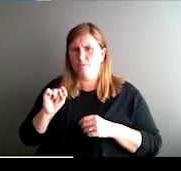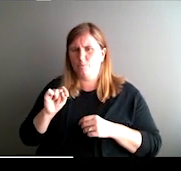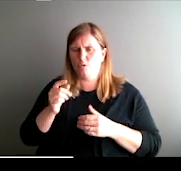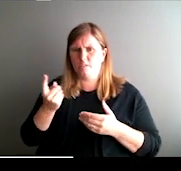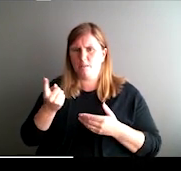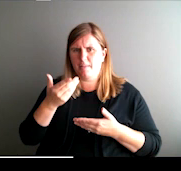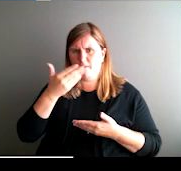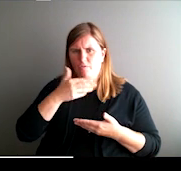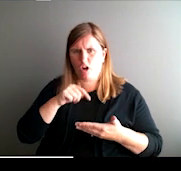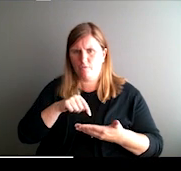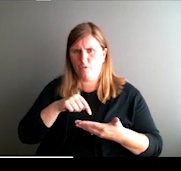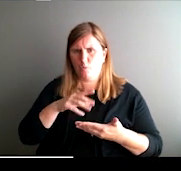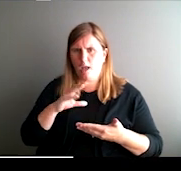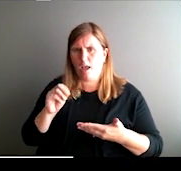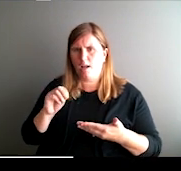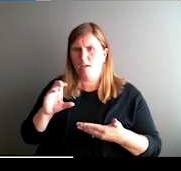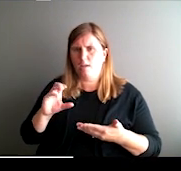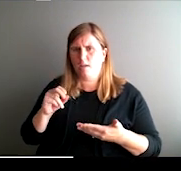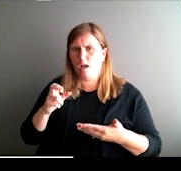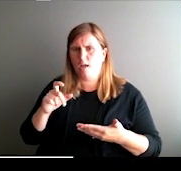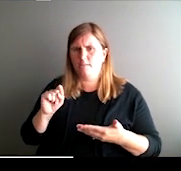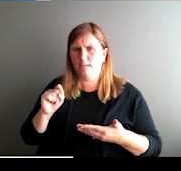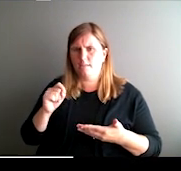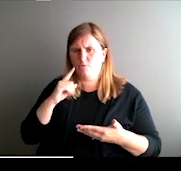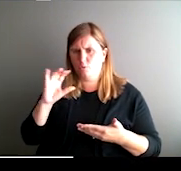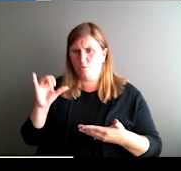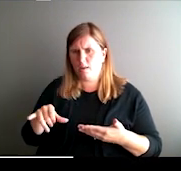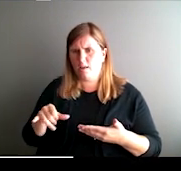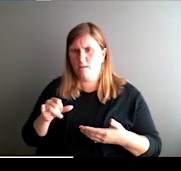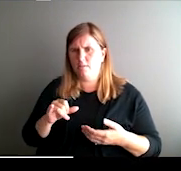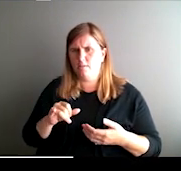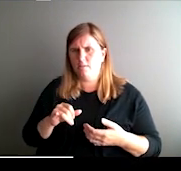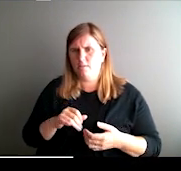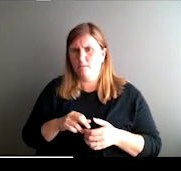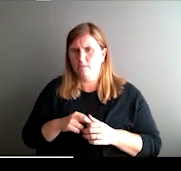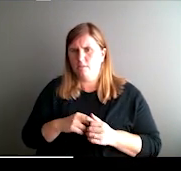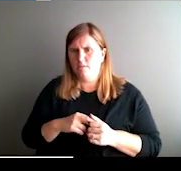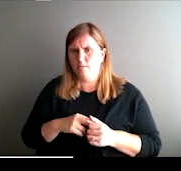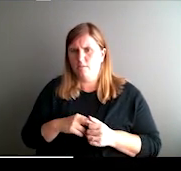front of you and a context for doing it. You know, just think of the